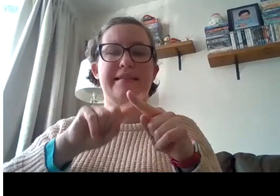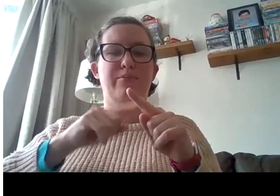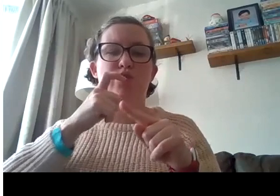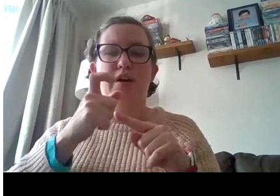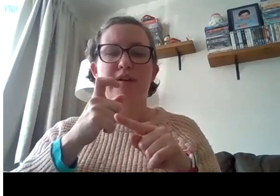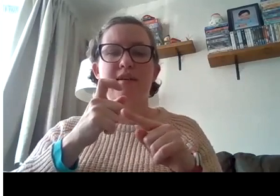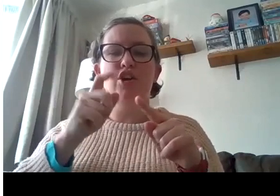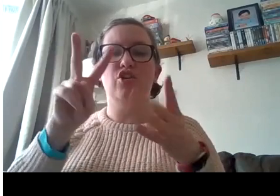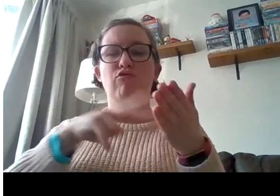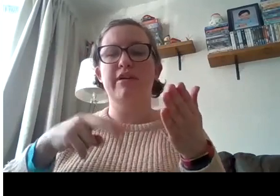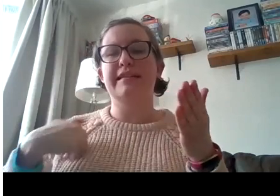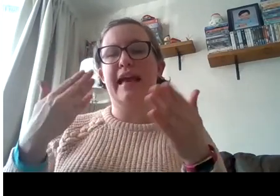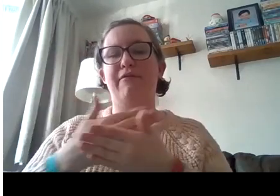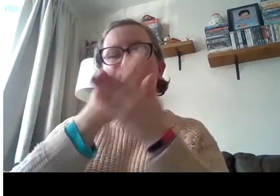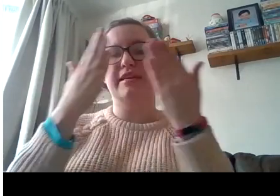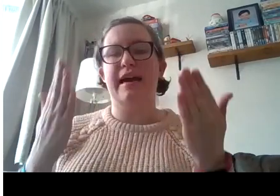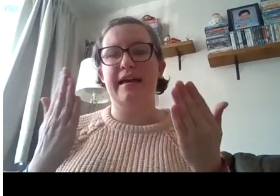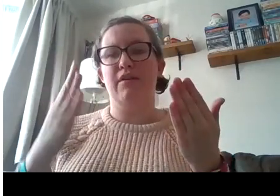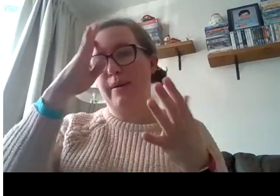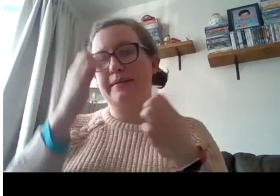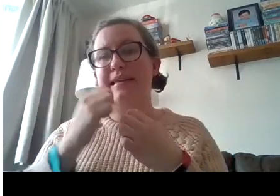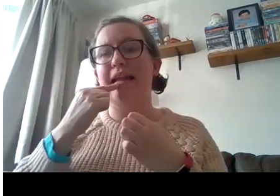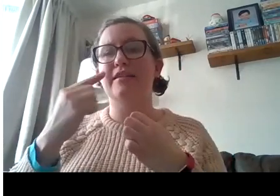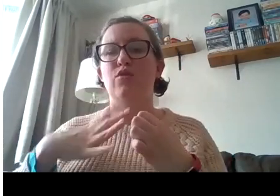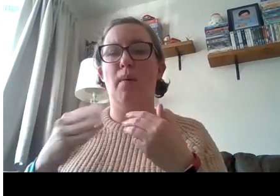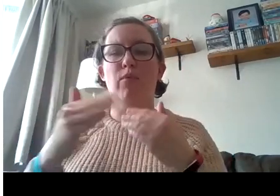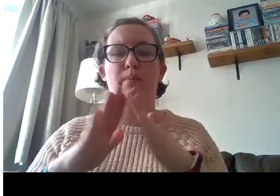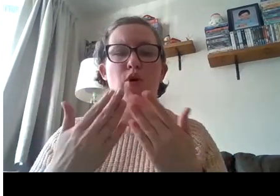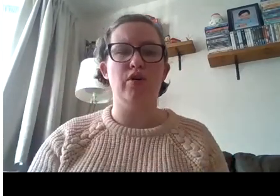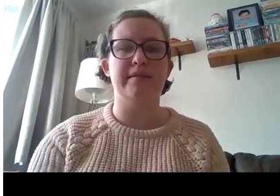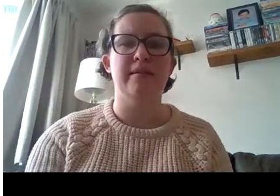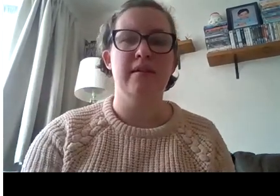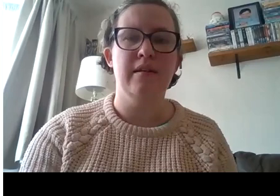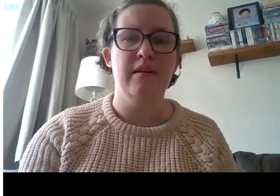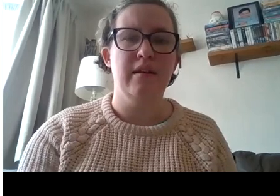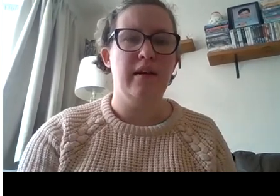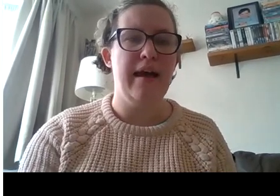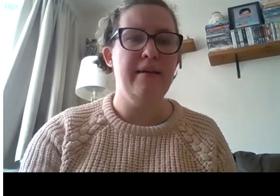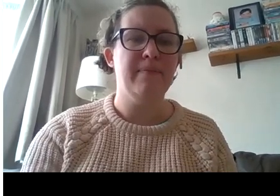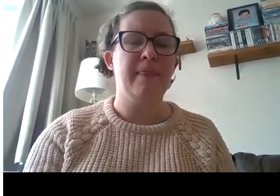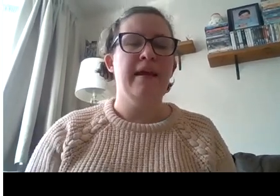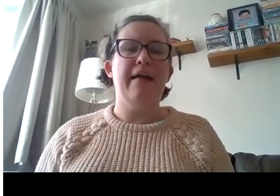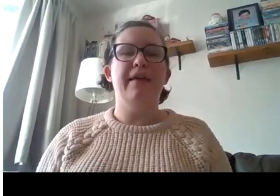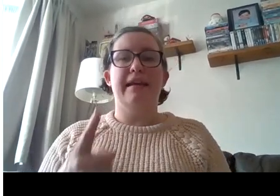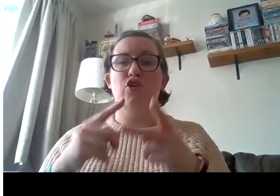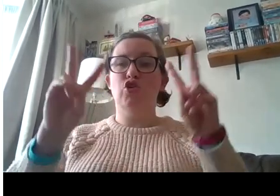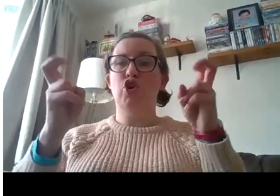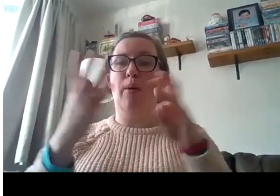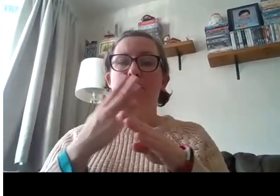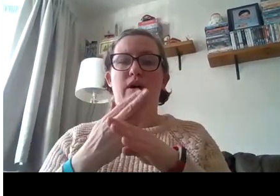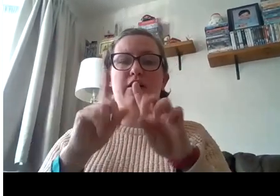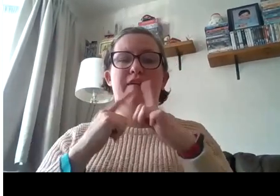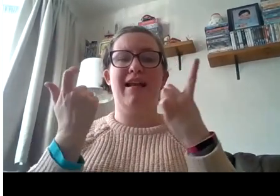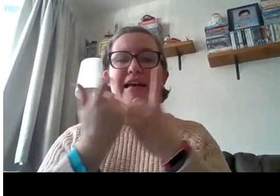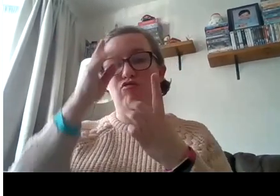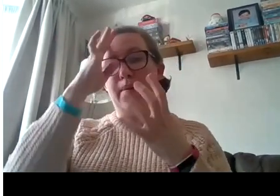common exception words. You've got reading every day, and remember to tell us if you want more books. Okay, and then your